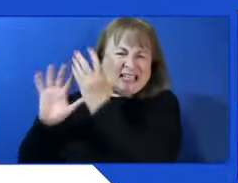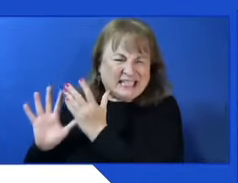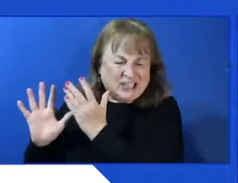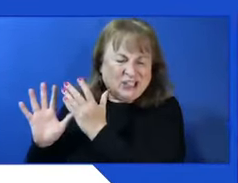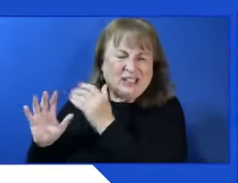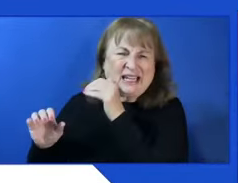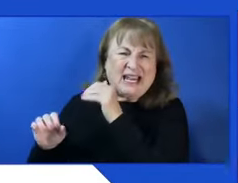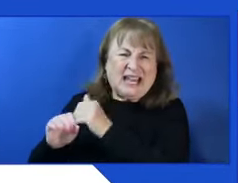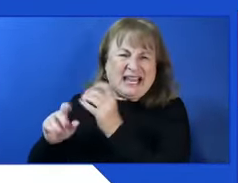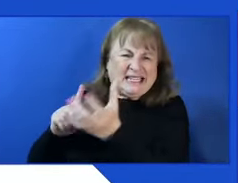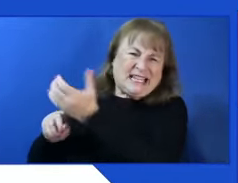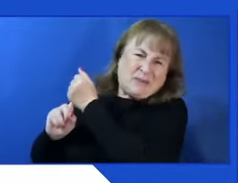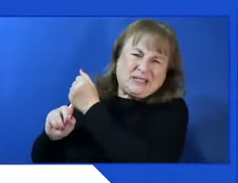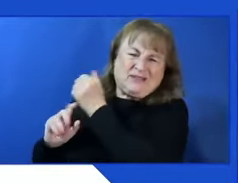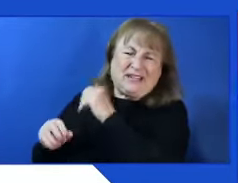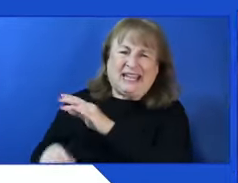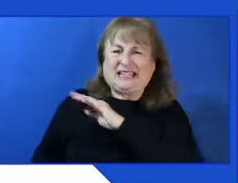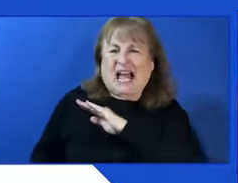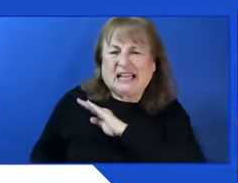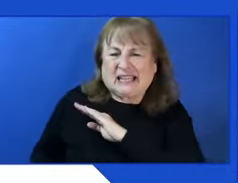in captivity in Gaza.